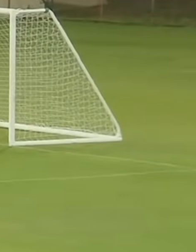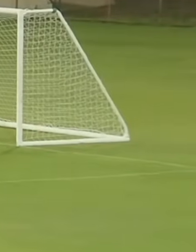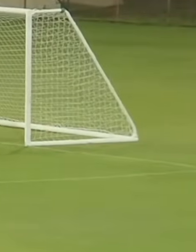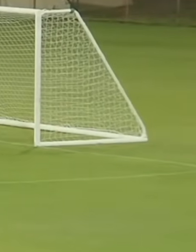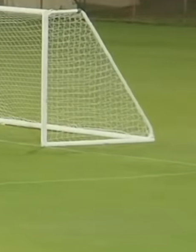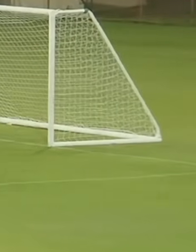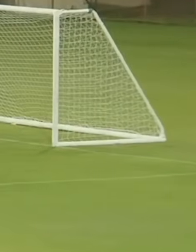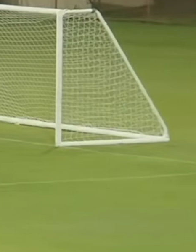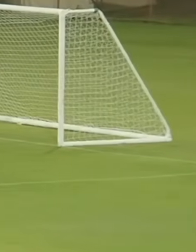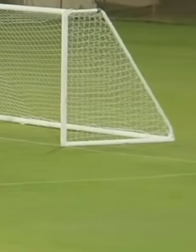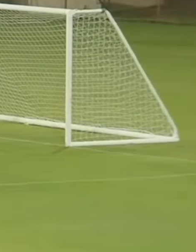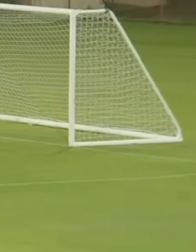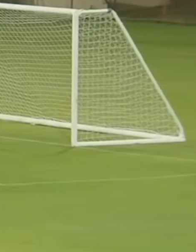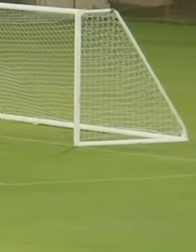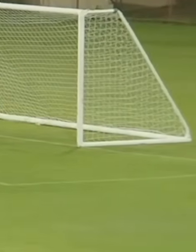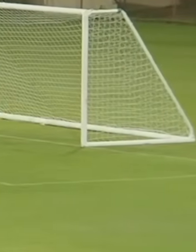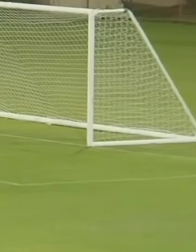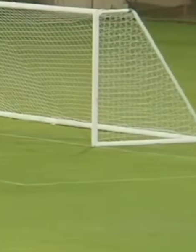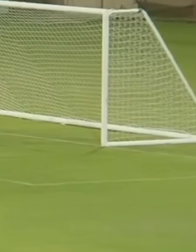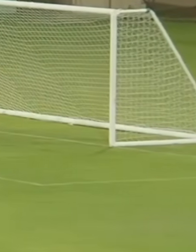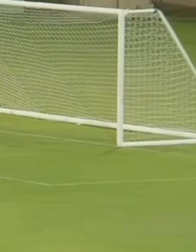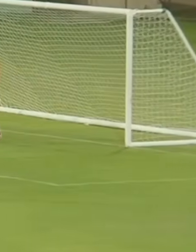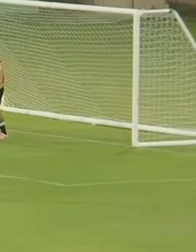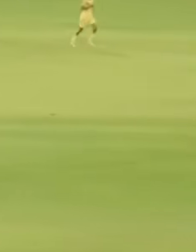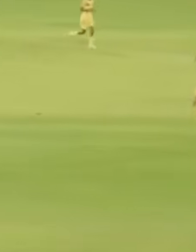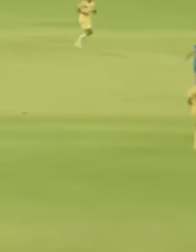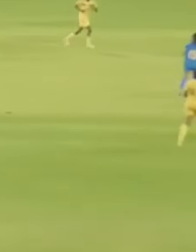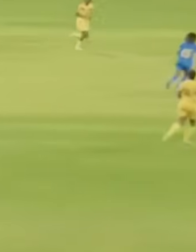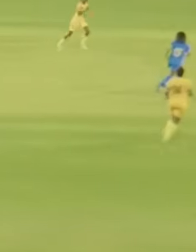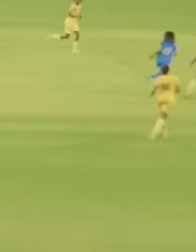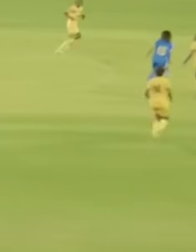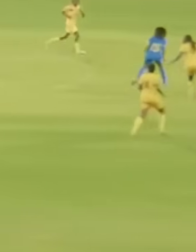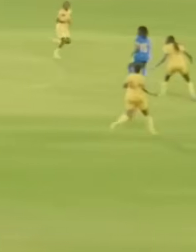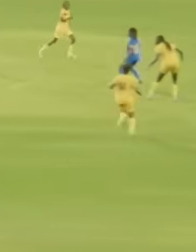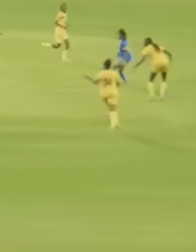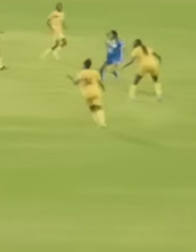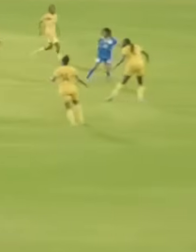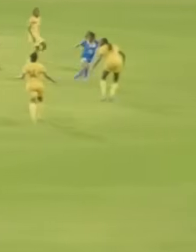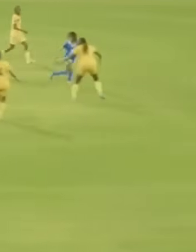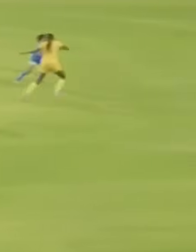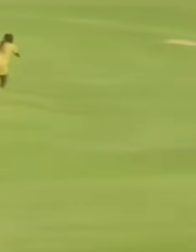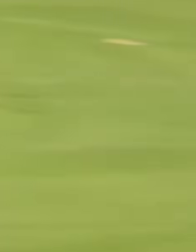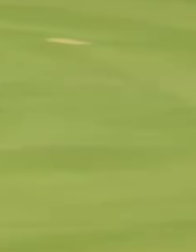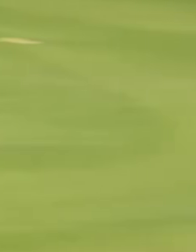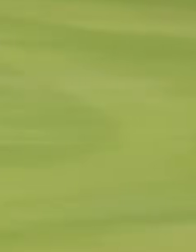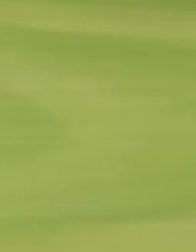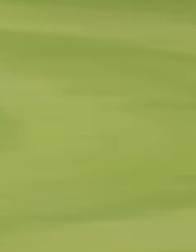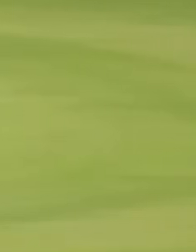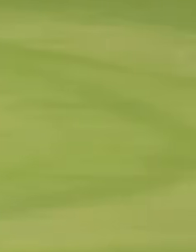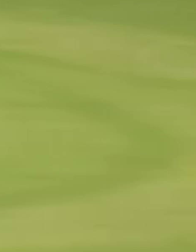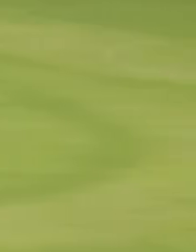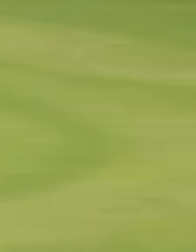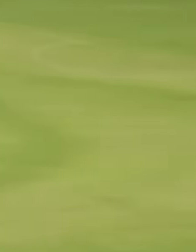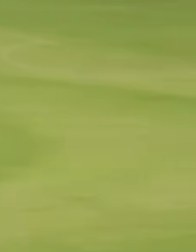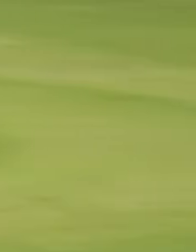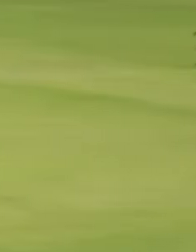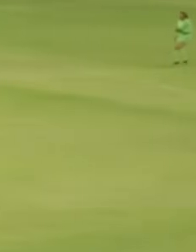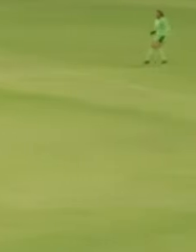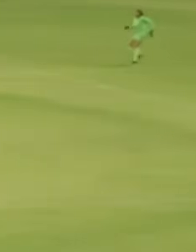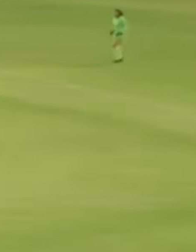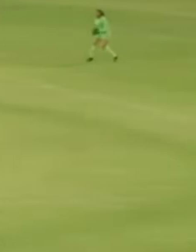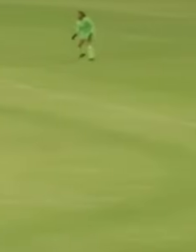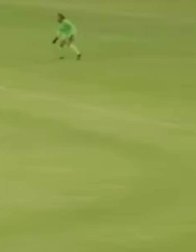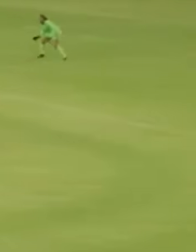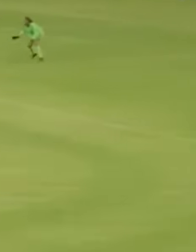Barbados has scored. Cyrus has scored. Finds Marquez, is it? And a good ball again. This